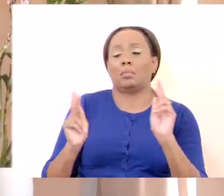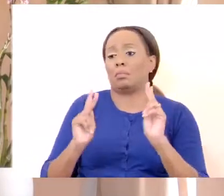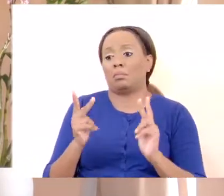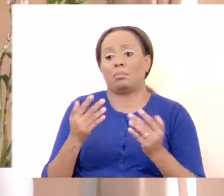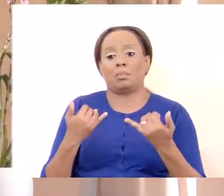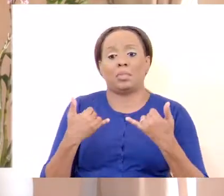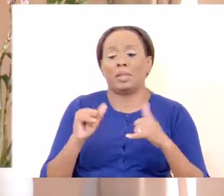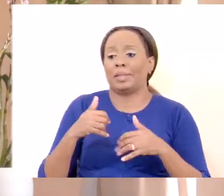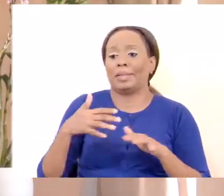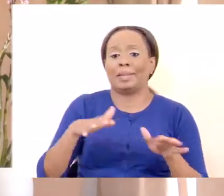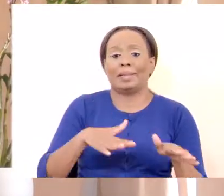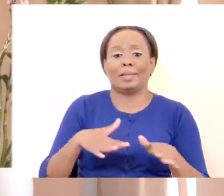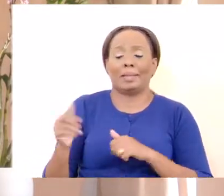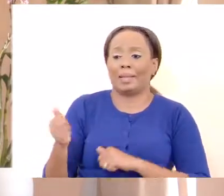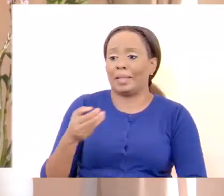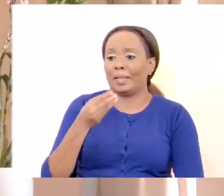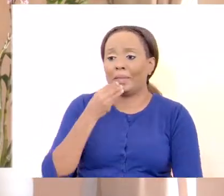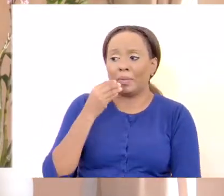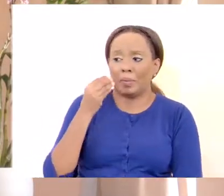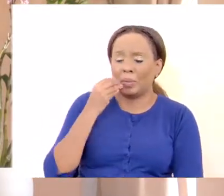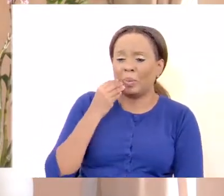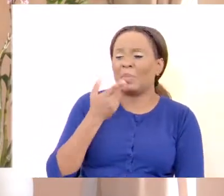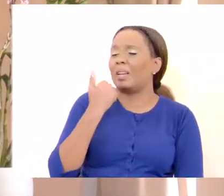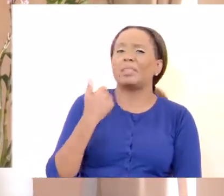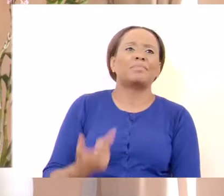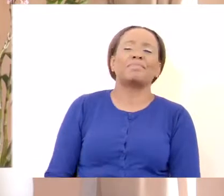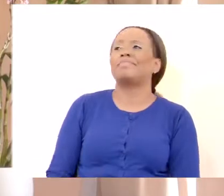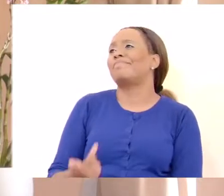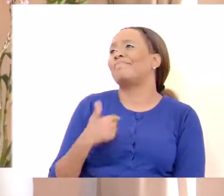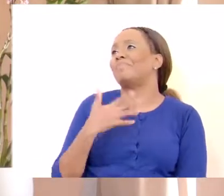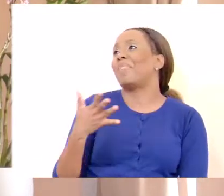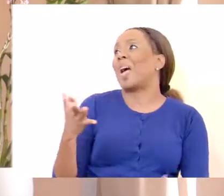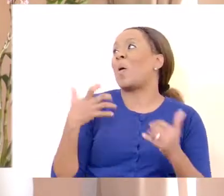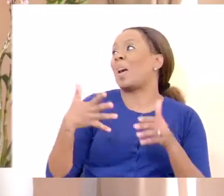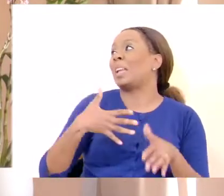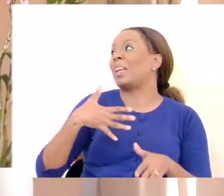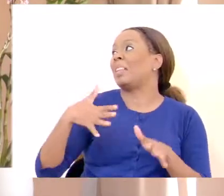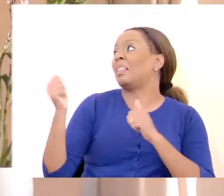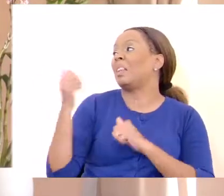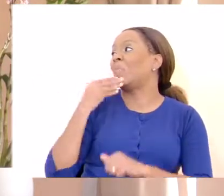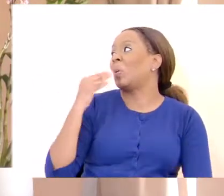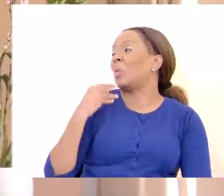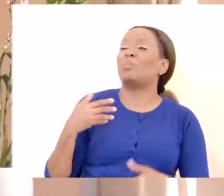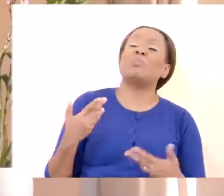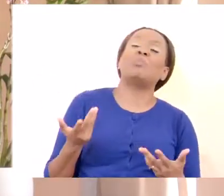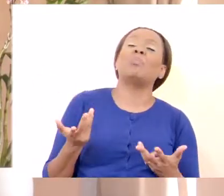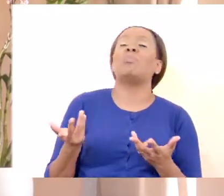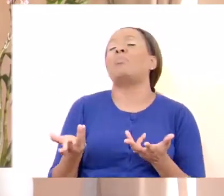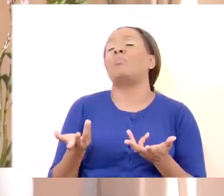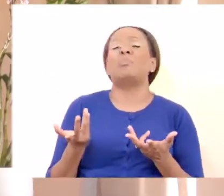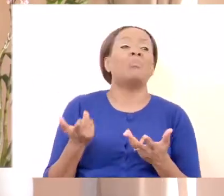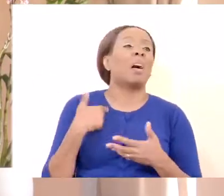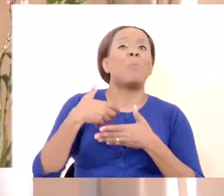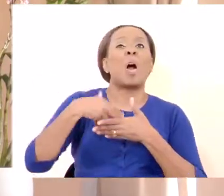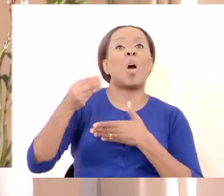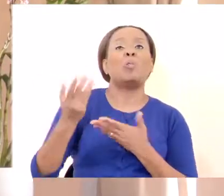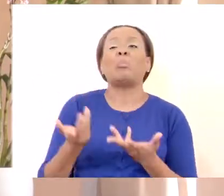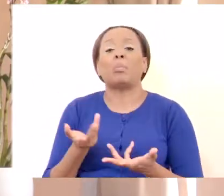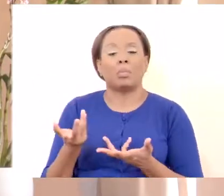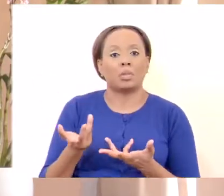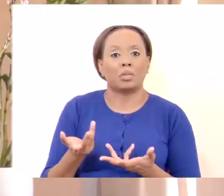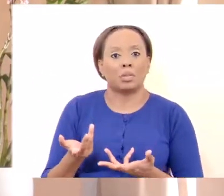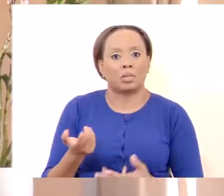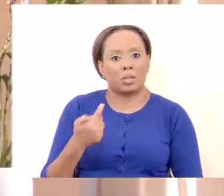be leaving home for the sake of leaving home. This is a major part of our problem. I have therefore made